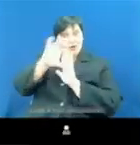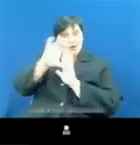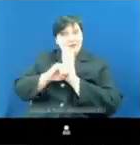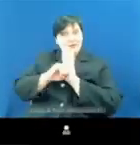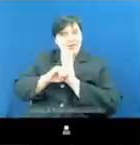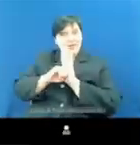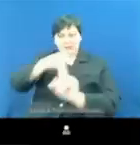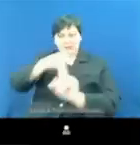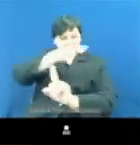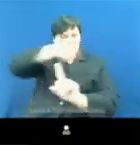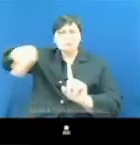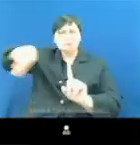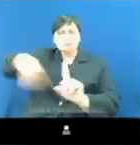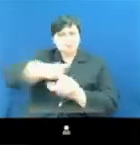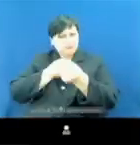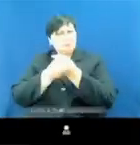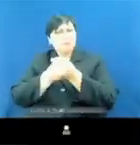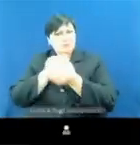whatever confidence you need.